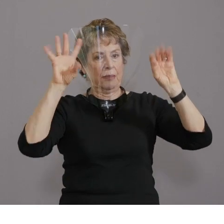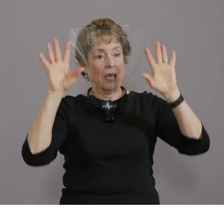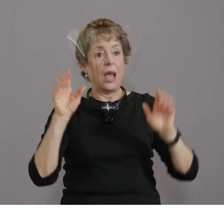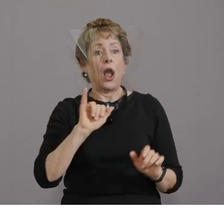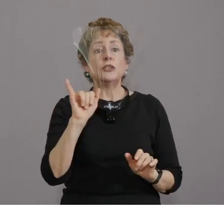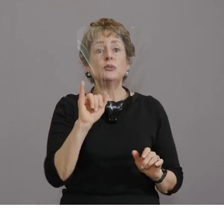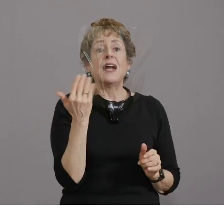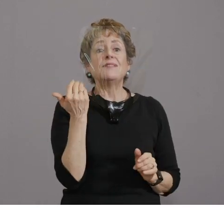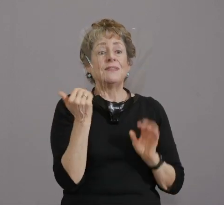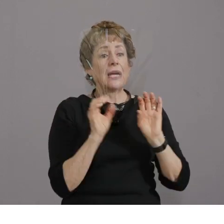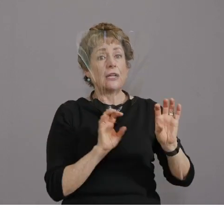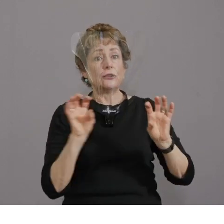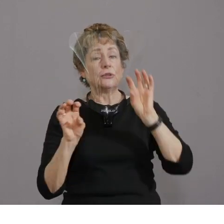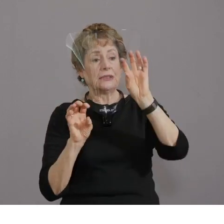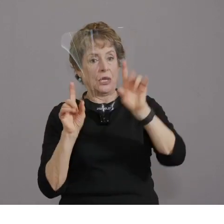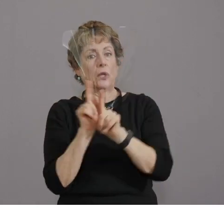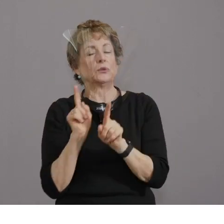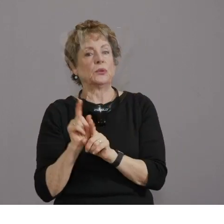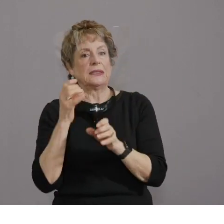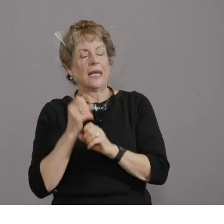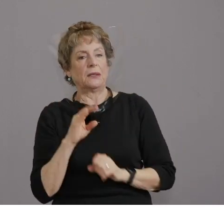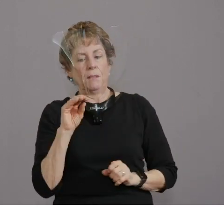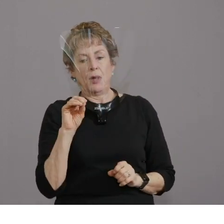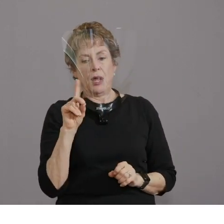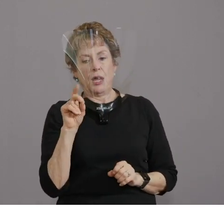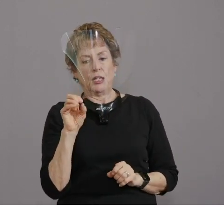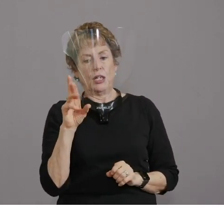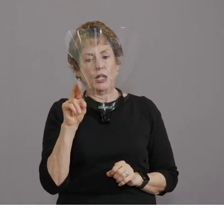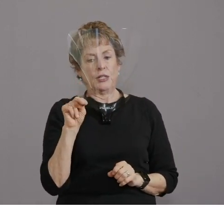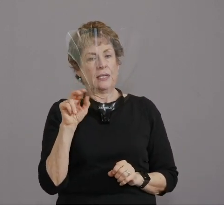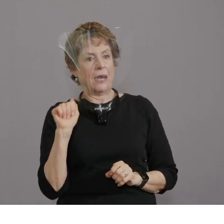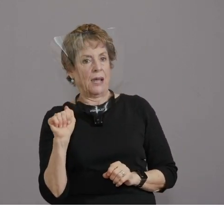Moderna vaccine for our local rural health departments.